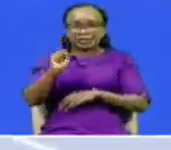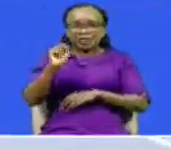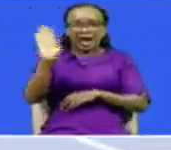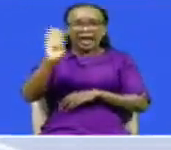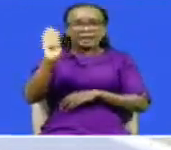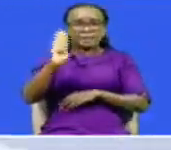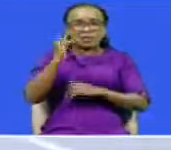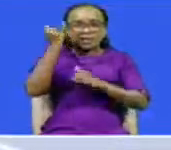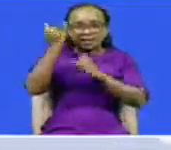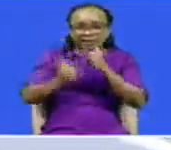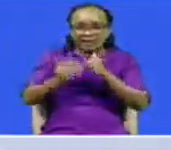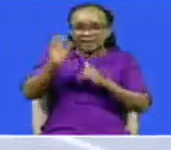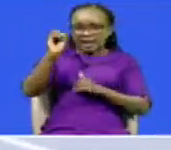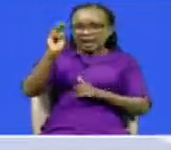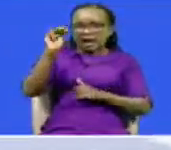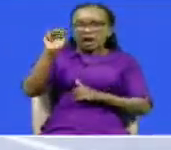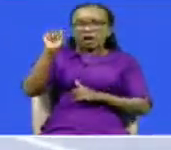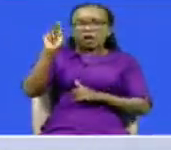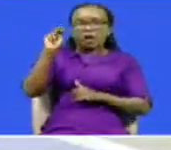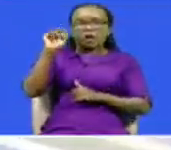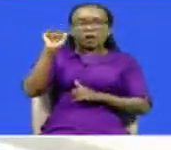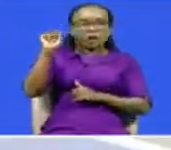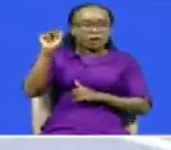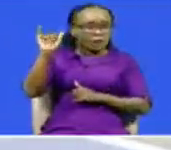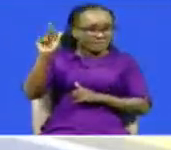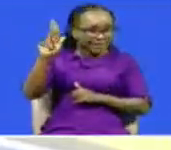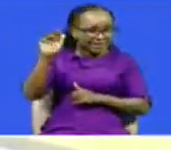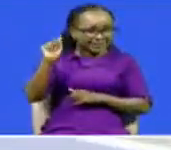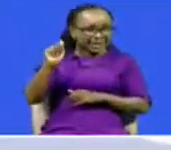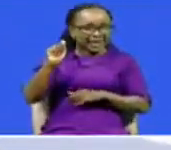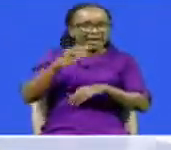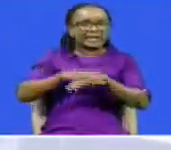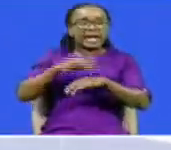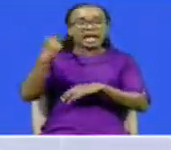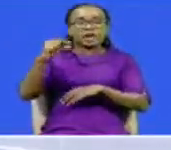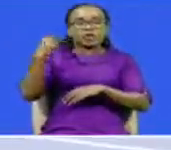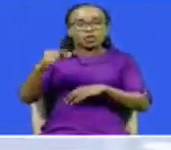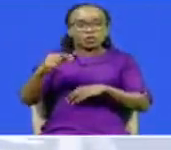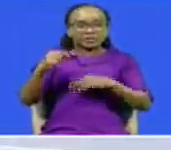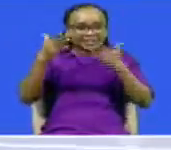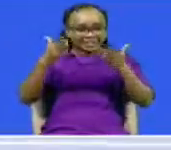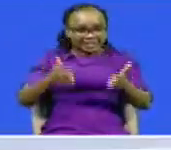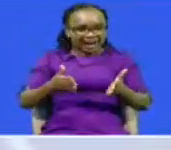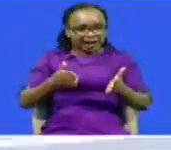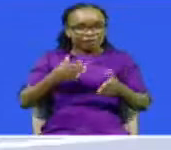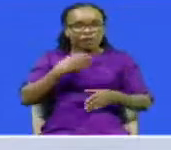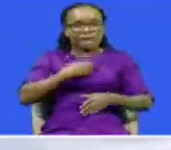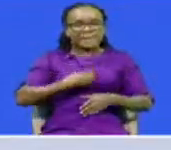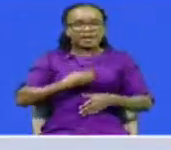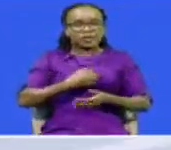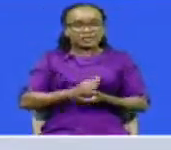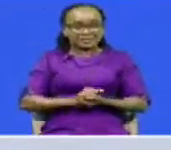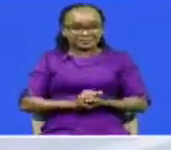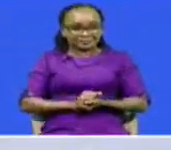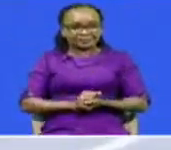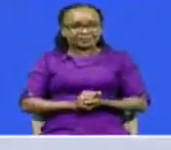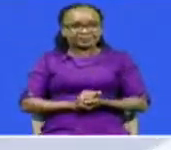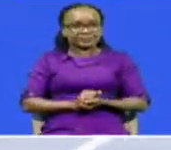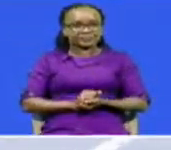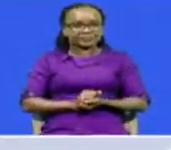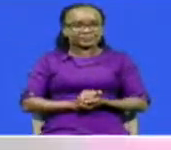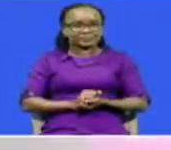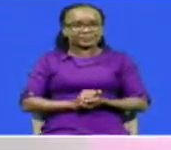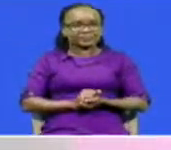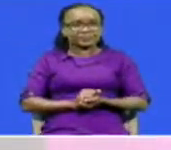Ferdinand Omanyala's win has fired up Team Kenya in the Commonwealth Games. More athletes are now hungrier for medals. Omanyala